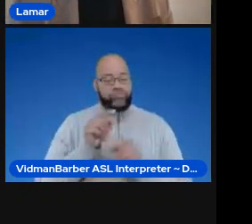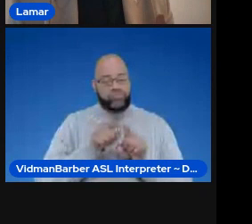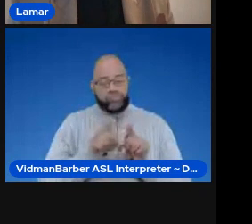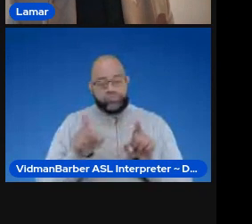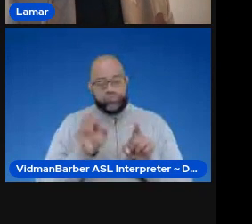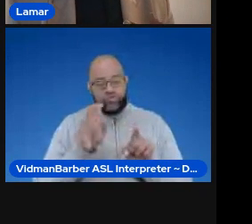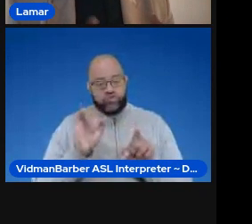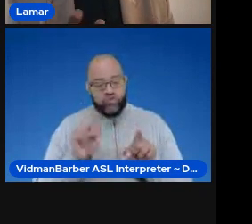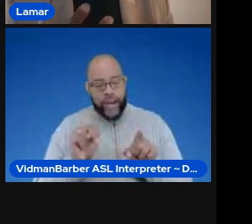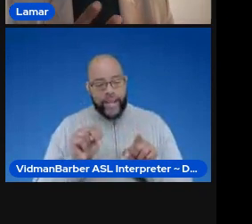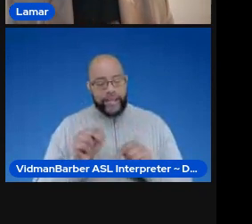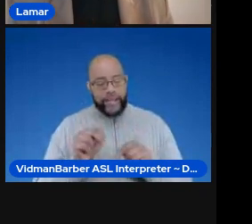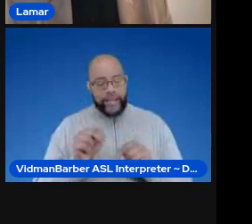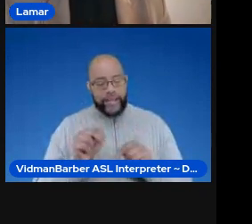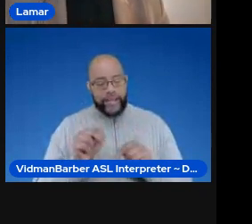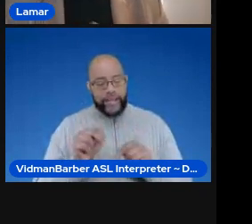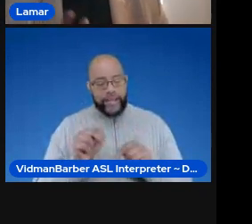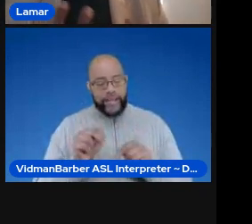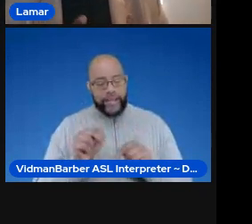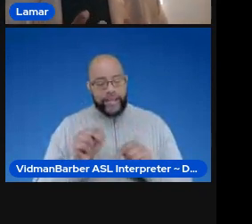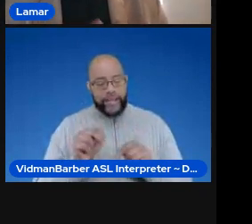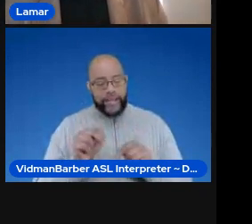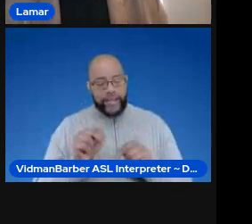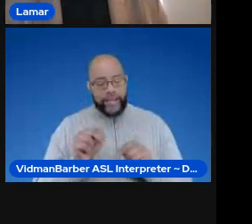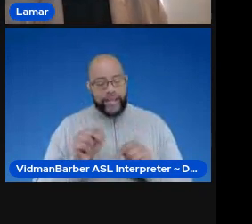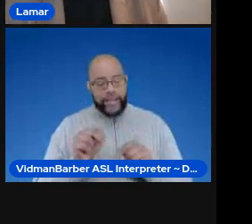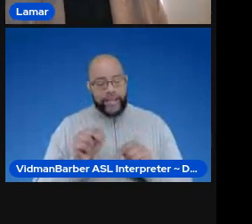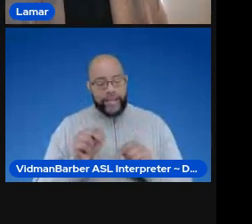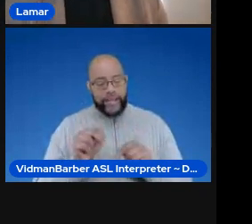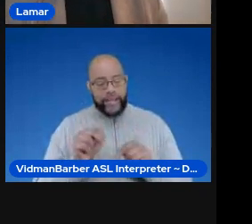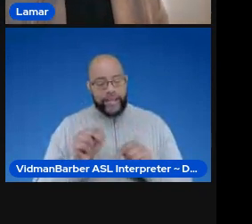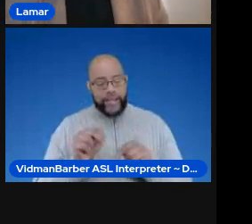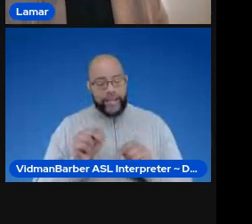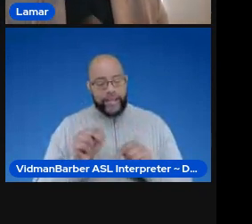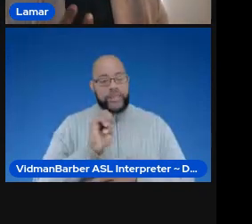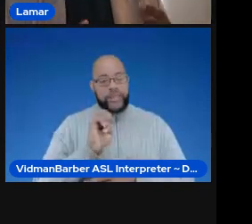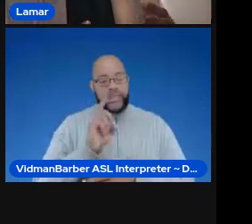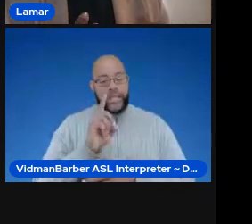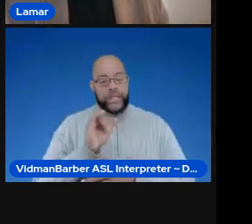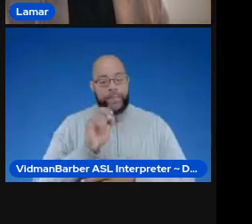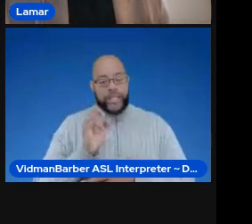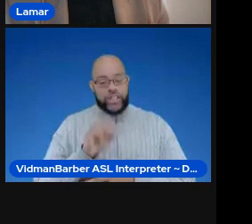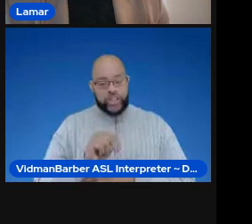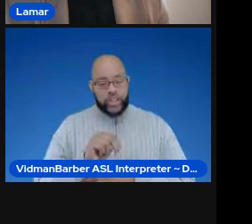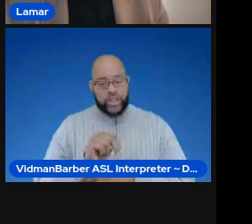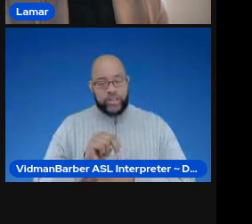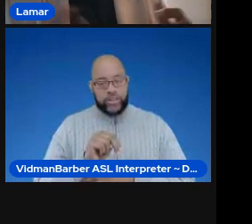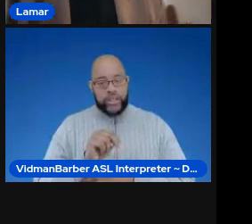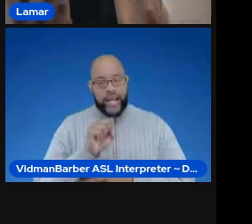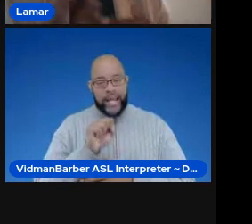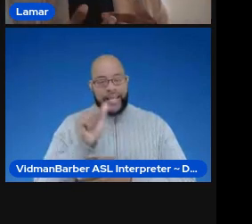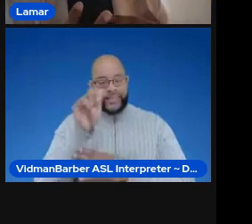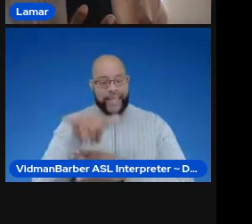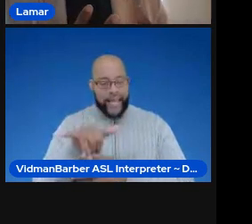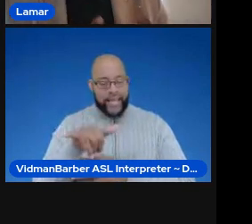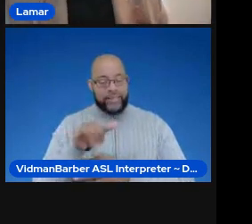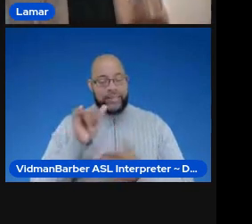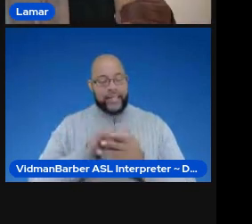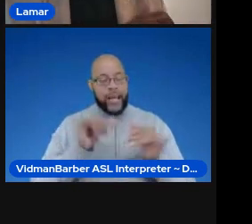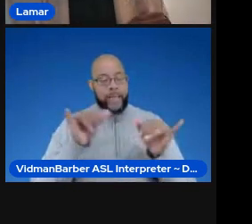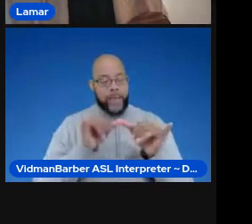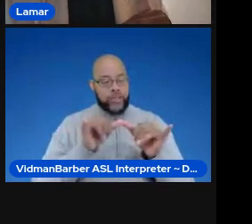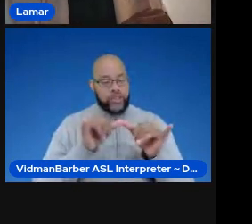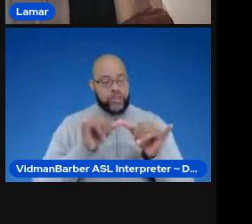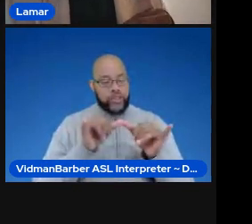mutant strain, we conducted what is called a sedimentation assay, which is pretty much a measurement of